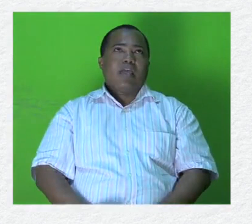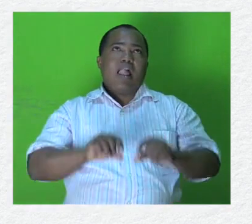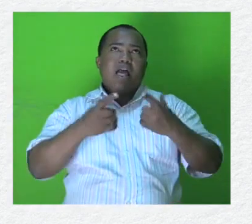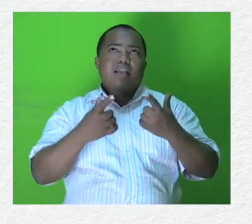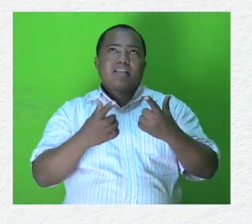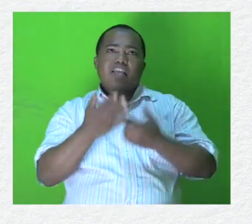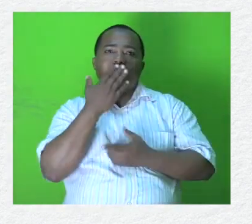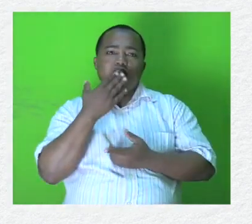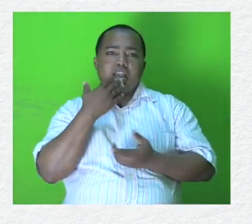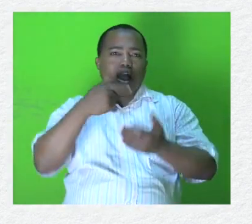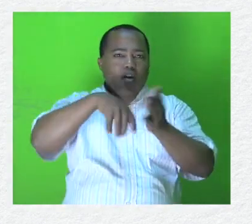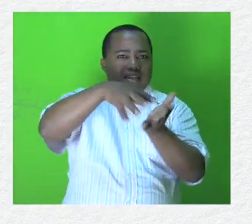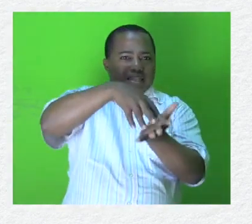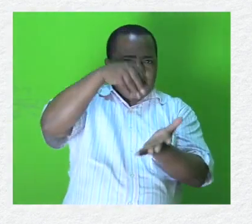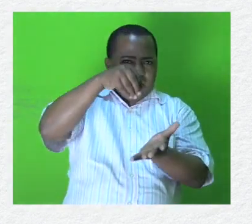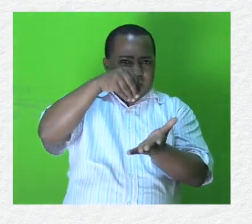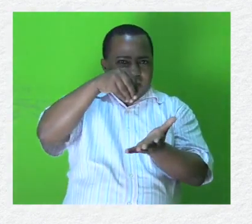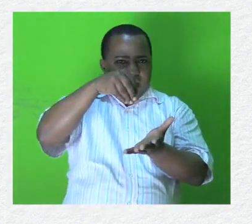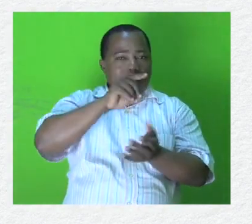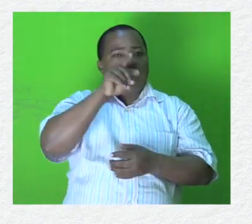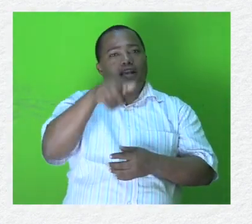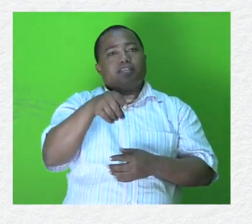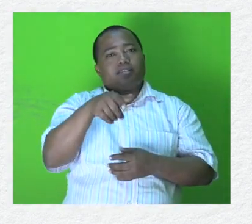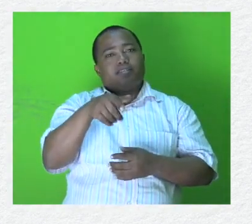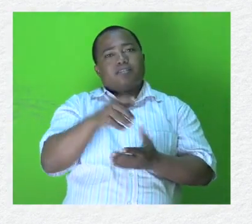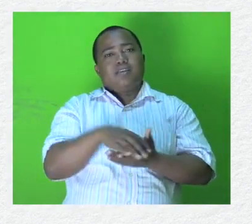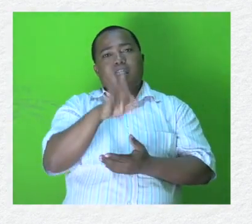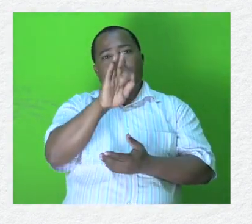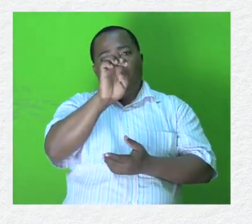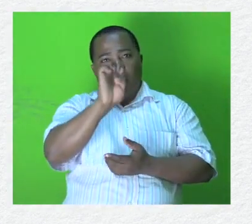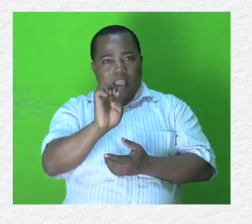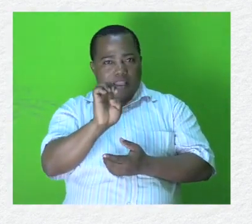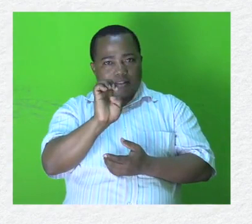while sugar and sand and iron,